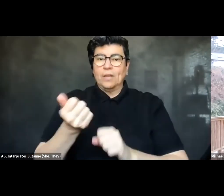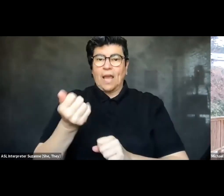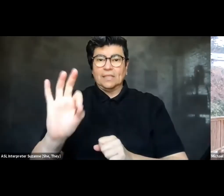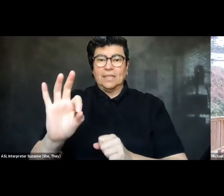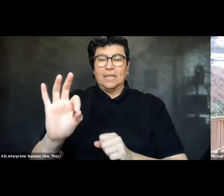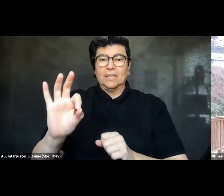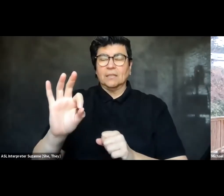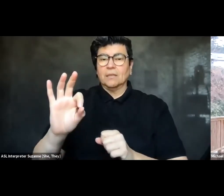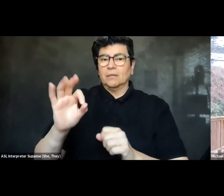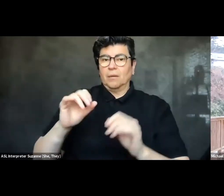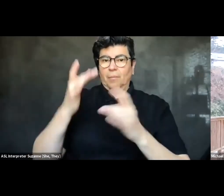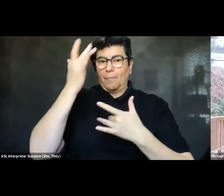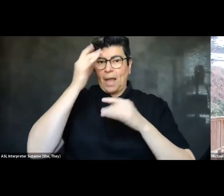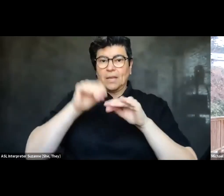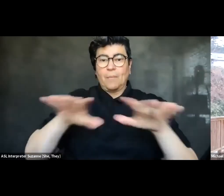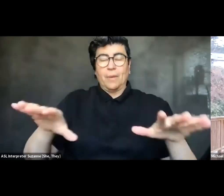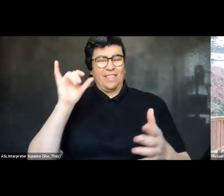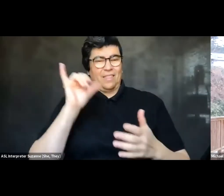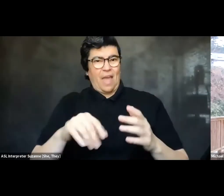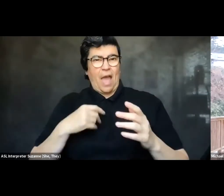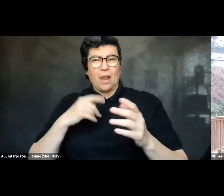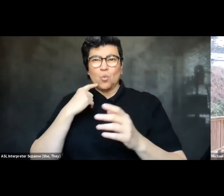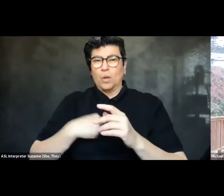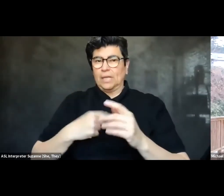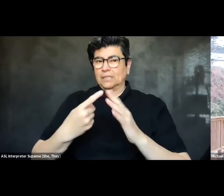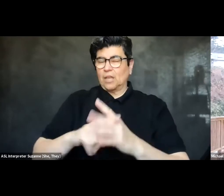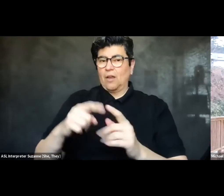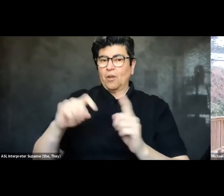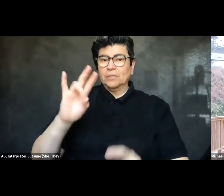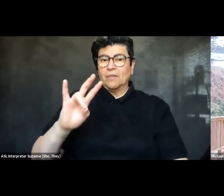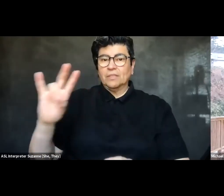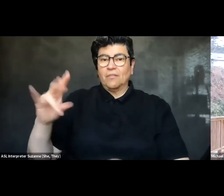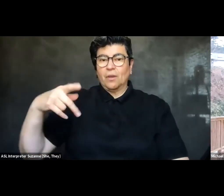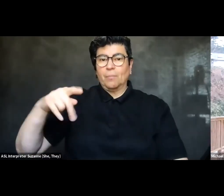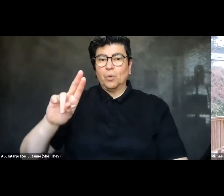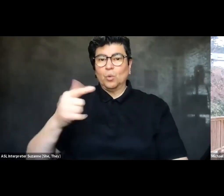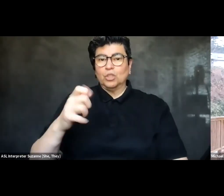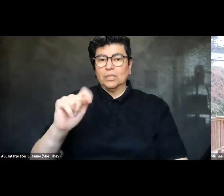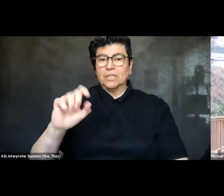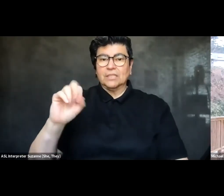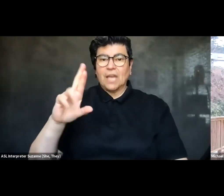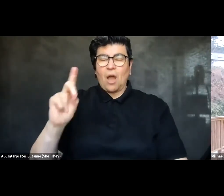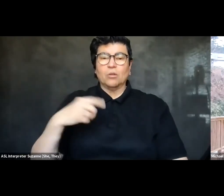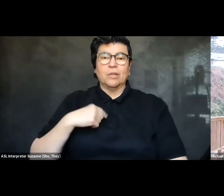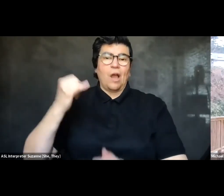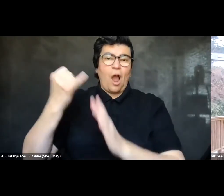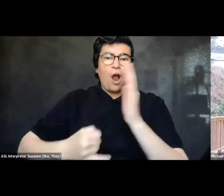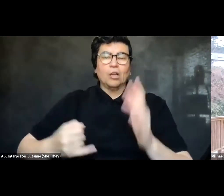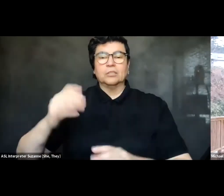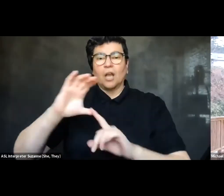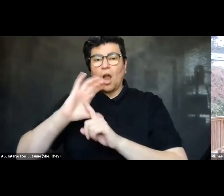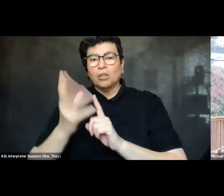pandemic, this snapshot captures data from 77 central Puget Sound arts, culture, heritage, and